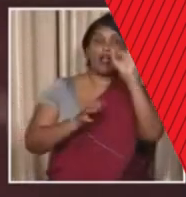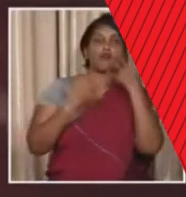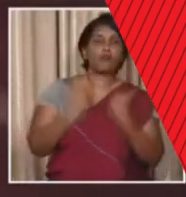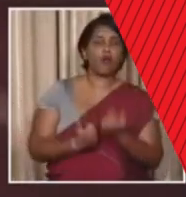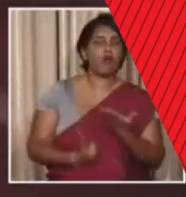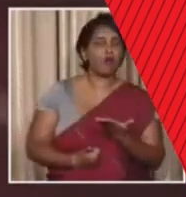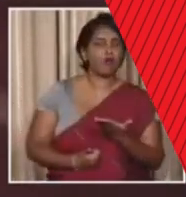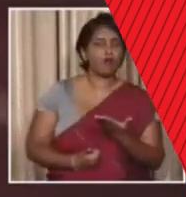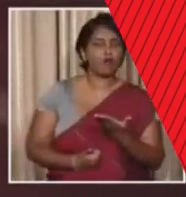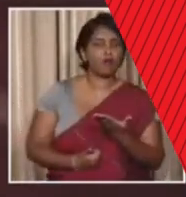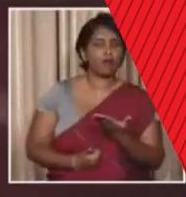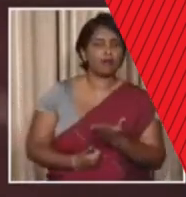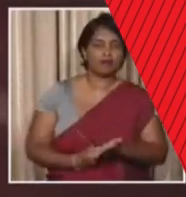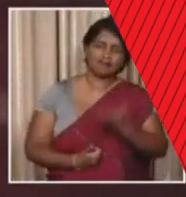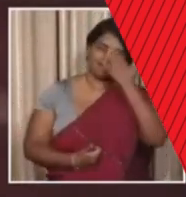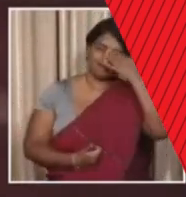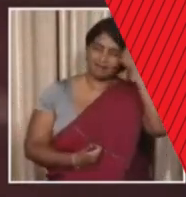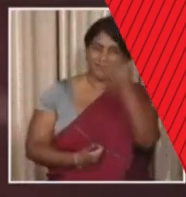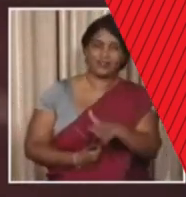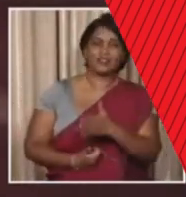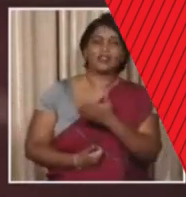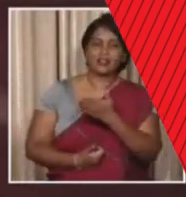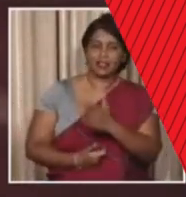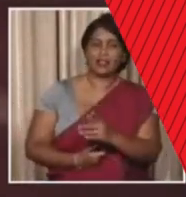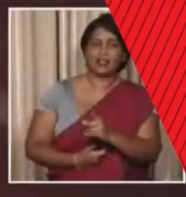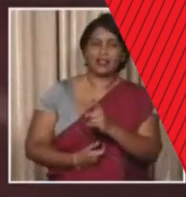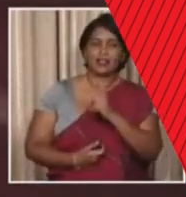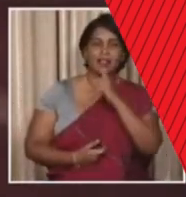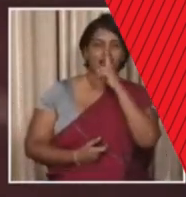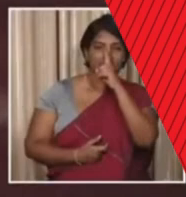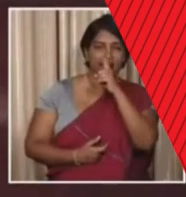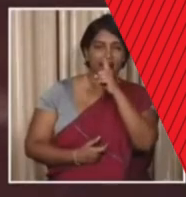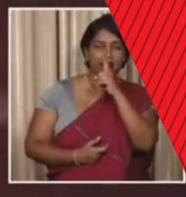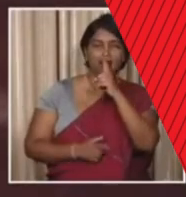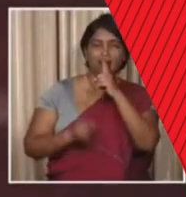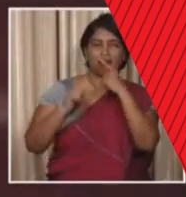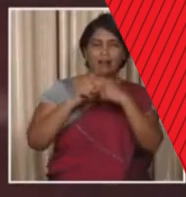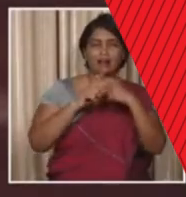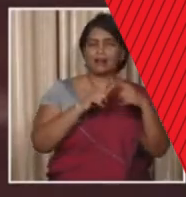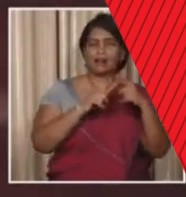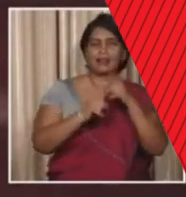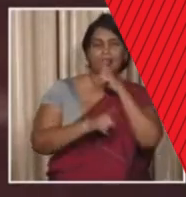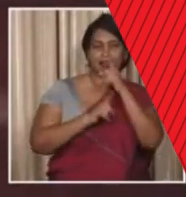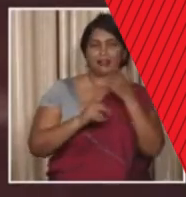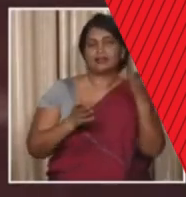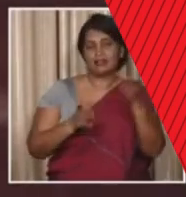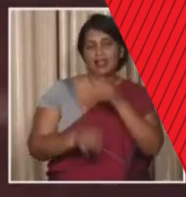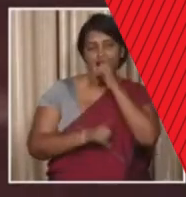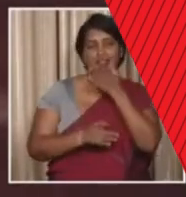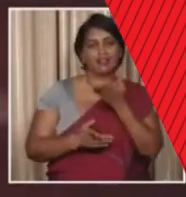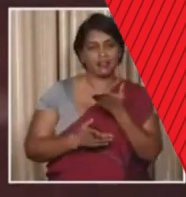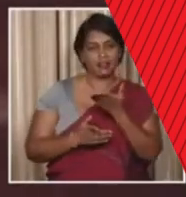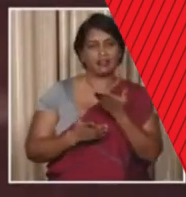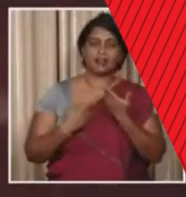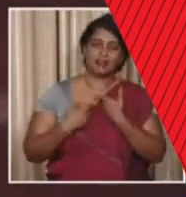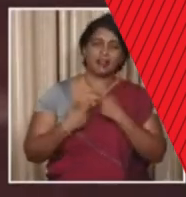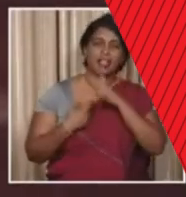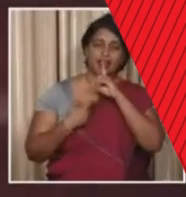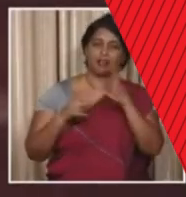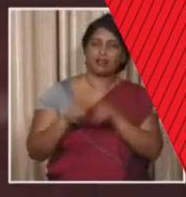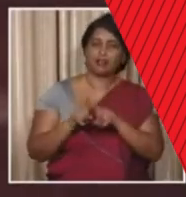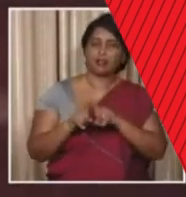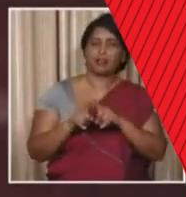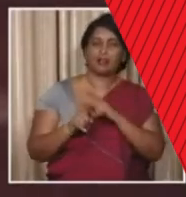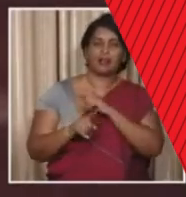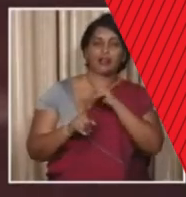kohinda? Nodakin vitarak. Ekai eka ekatu mokadda karapuwama ganan kiyapu manussayane oy. Ti man ekiyo wage patti